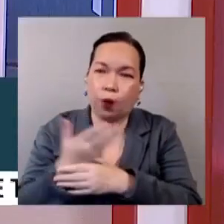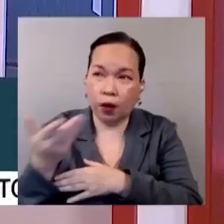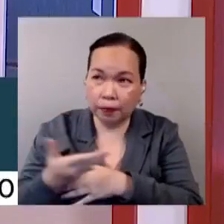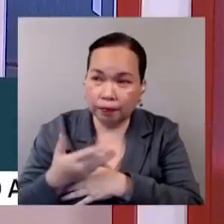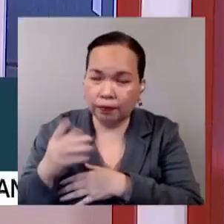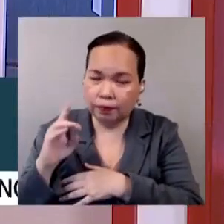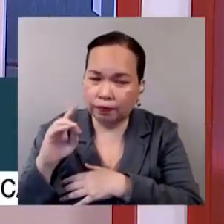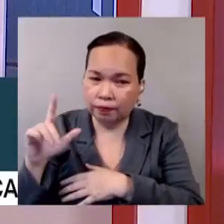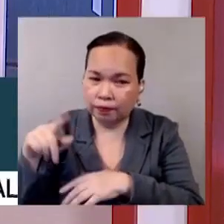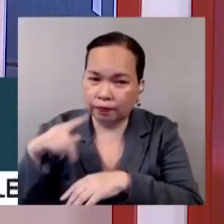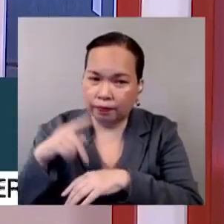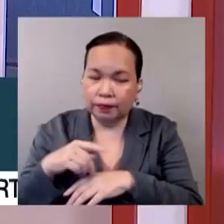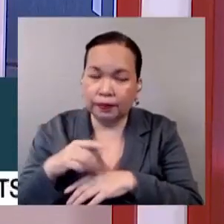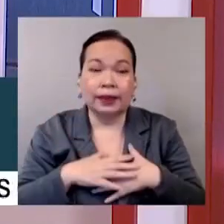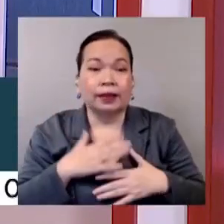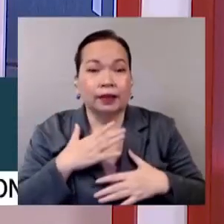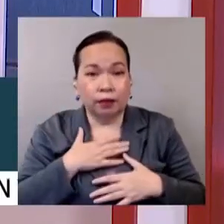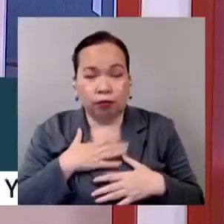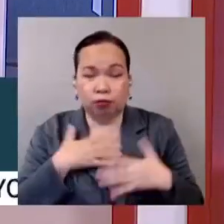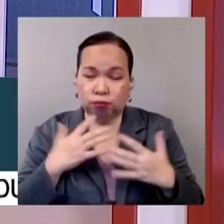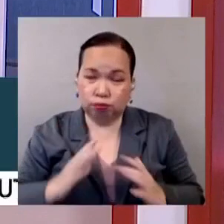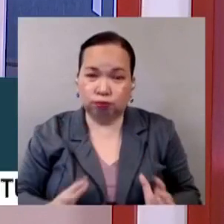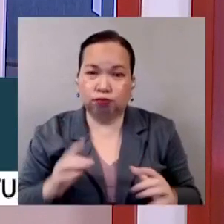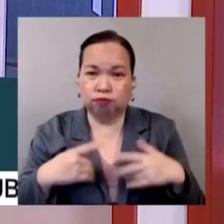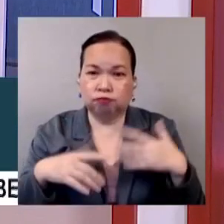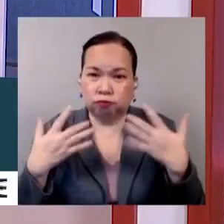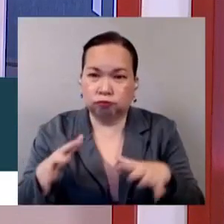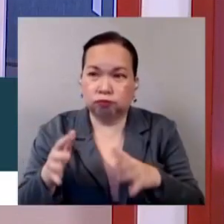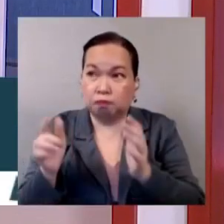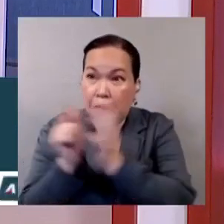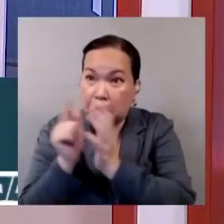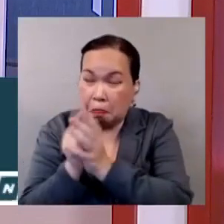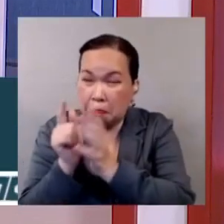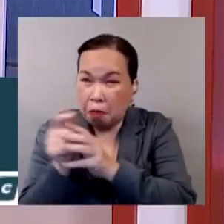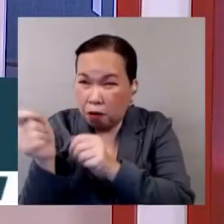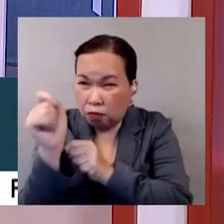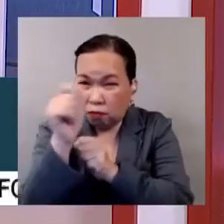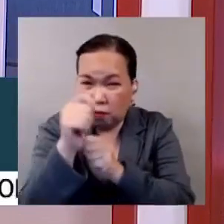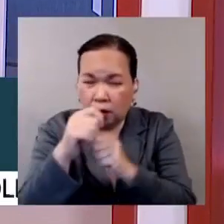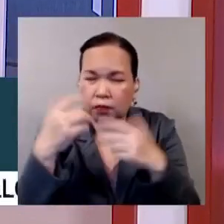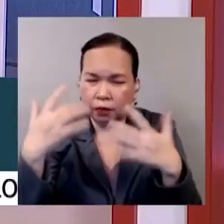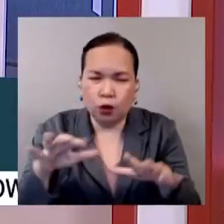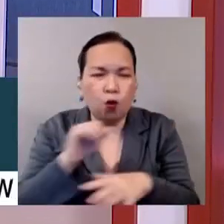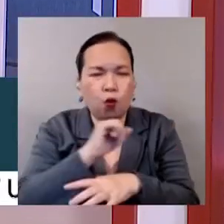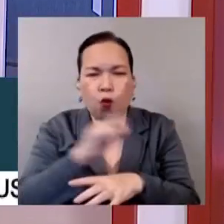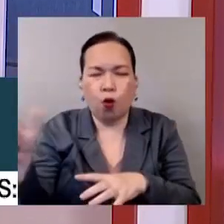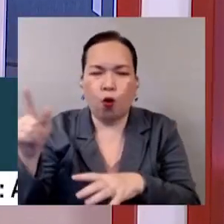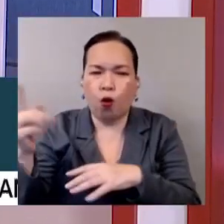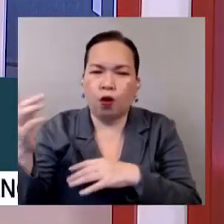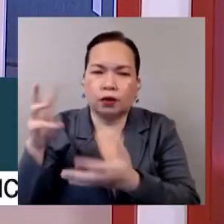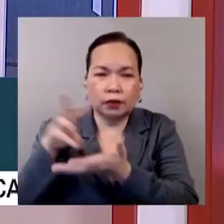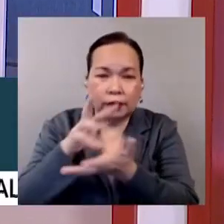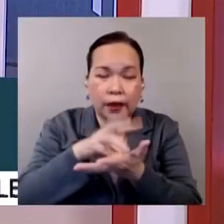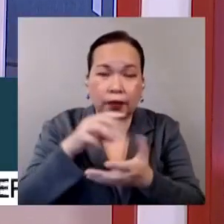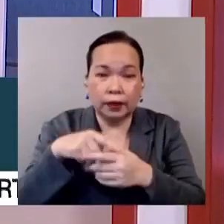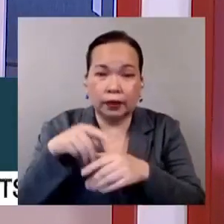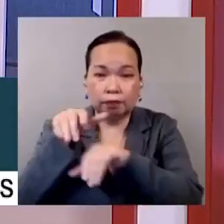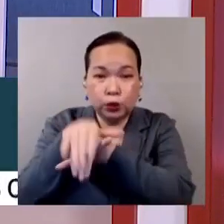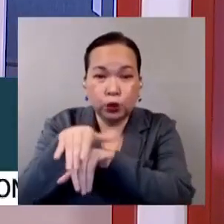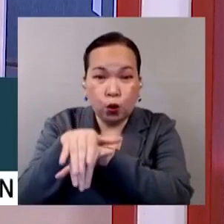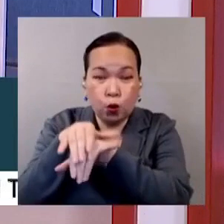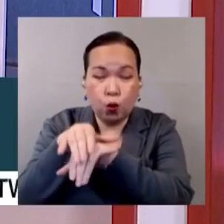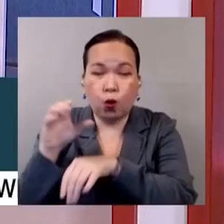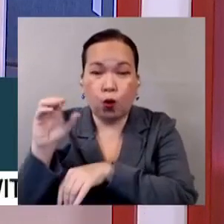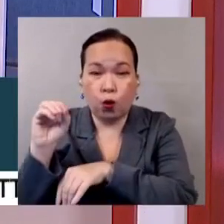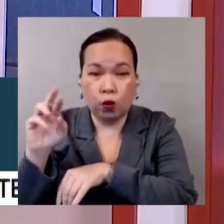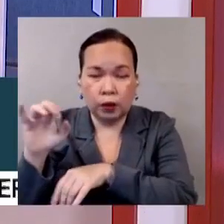the fishing ban is finally lifted in all towns of the province of Oriental Mindoro, particularly your town, Pola,